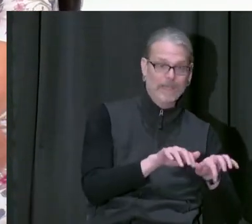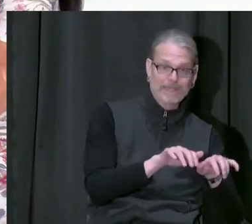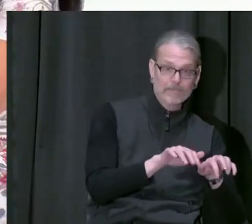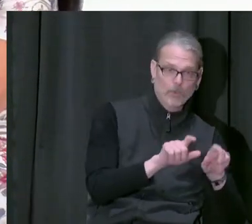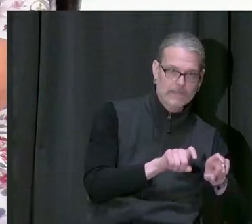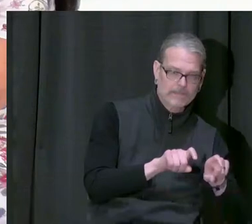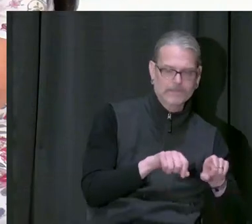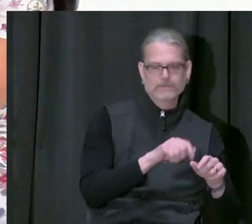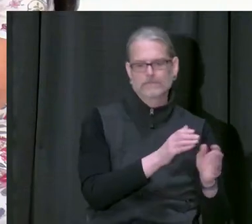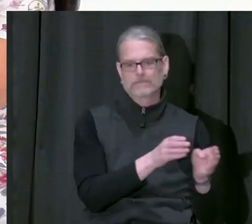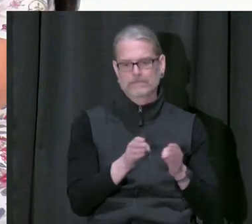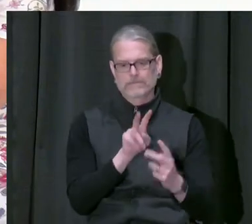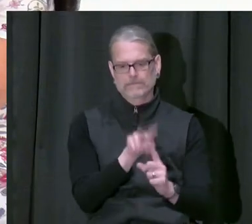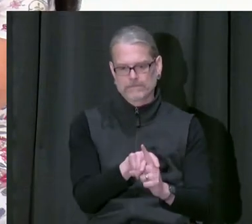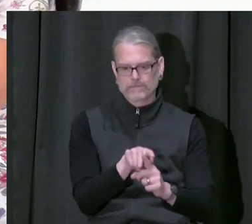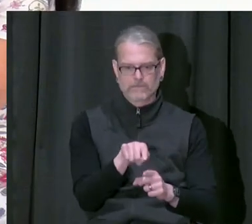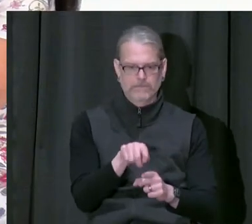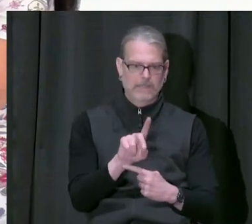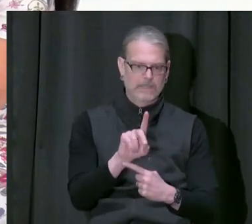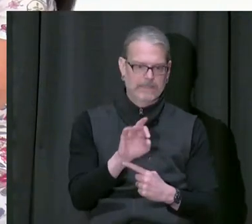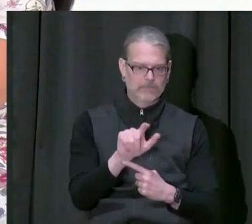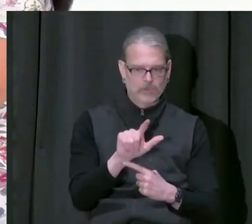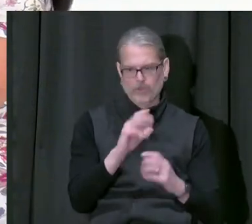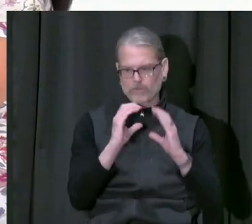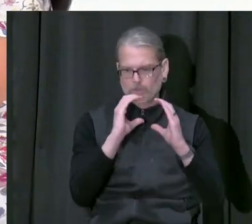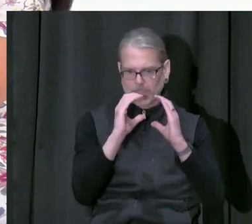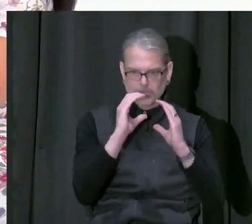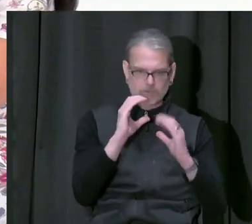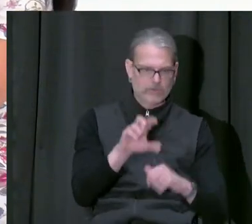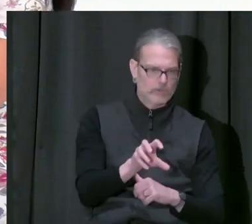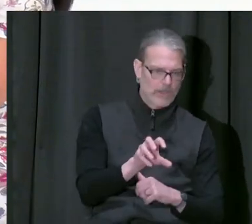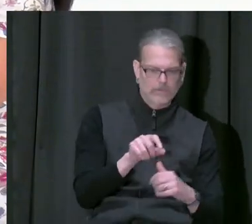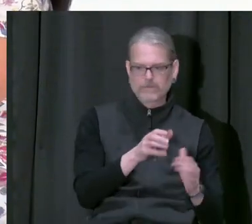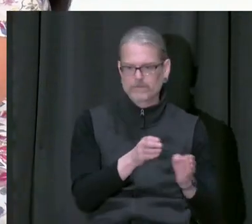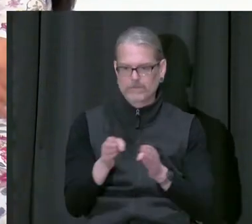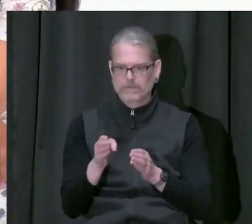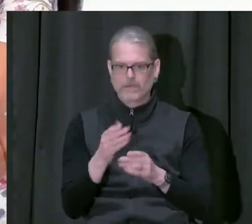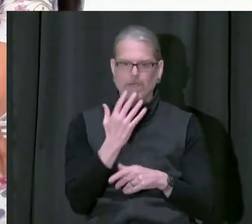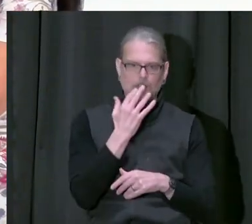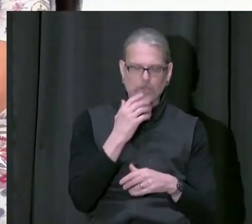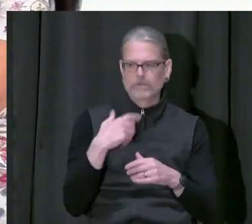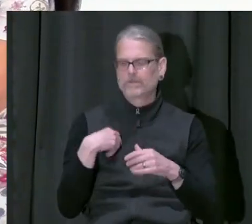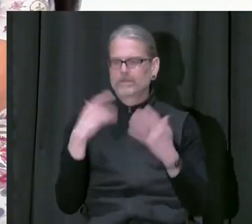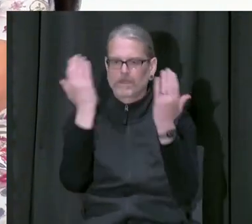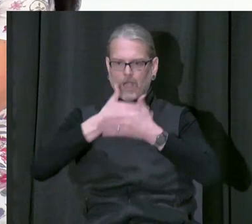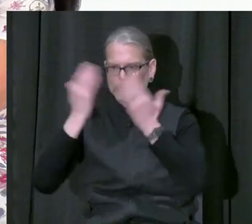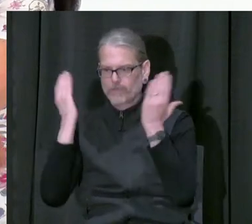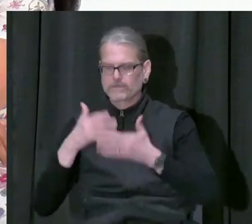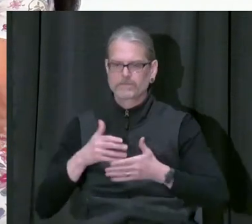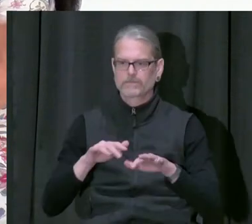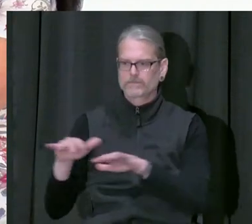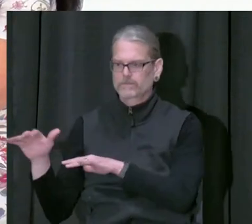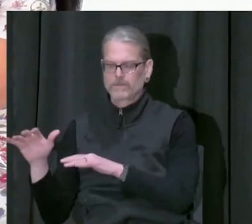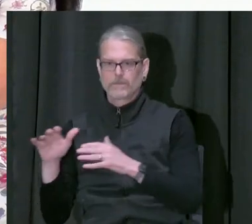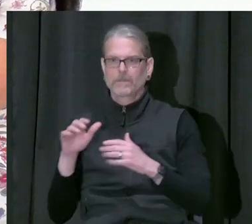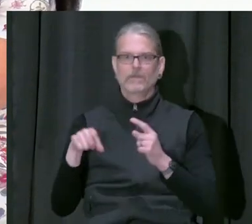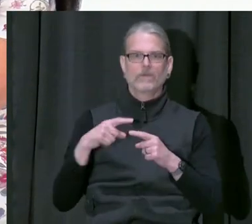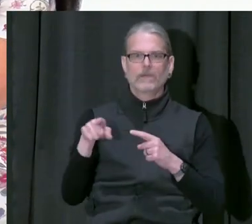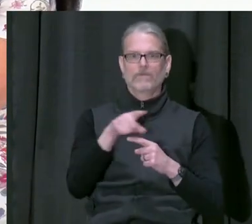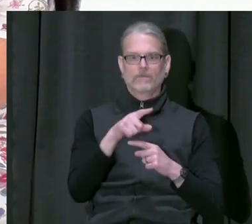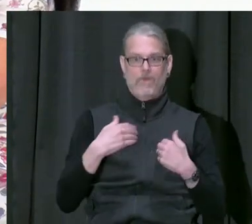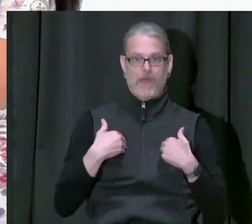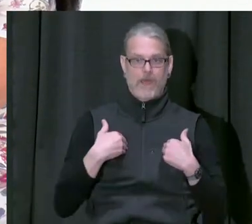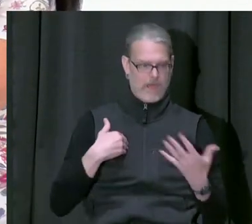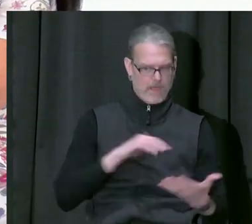know, digital communication channels, color, contrast. So when we did